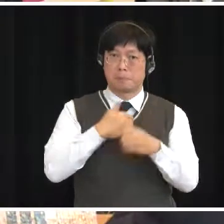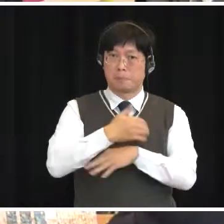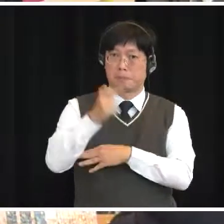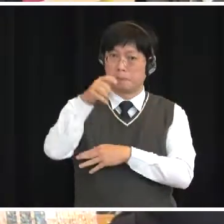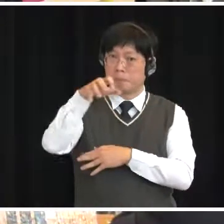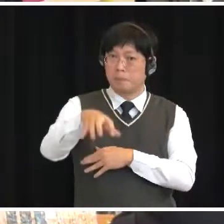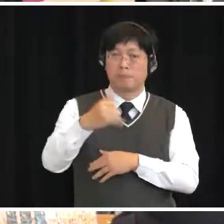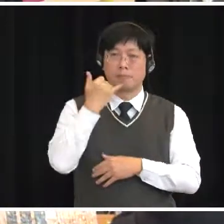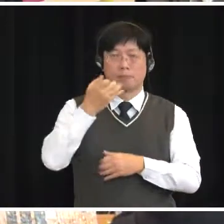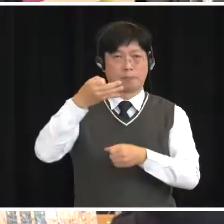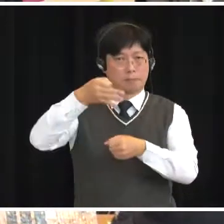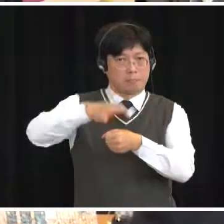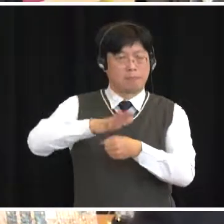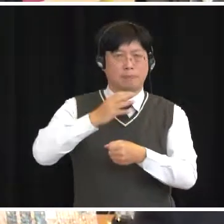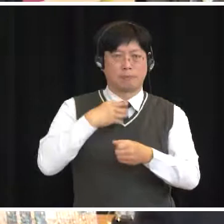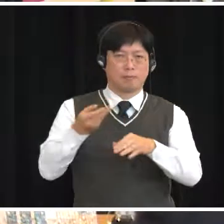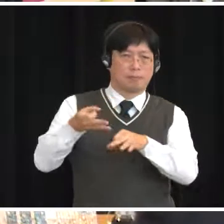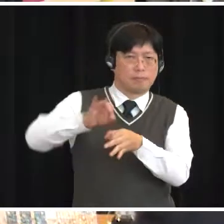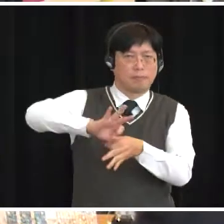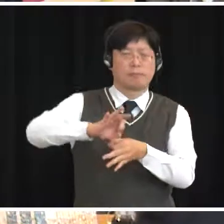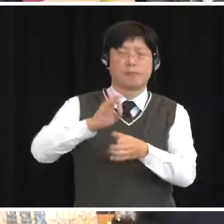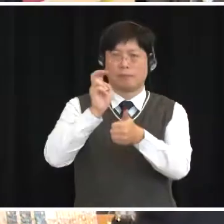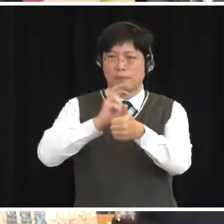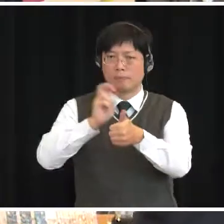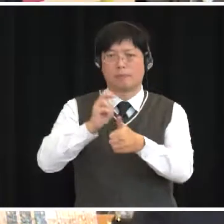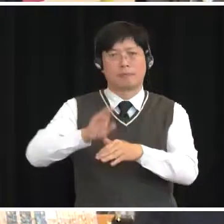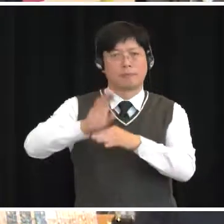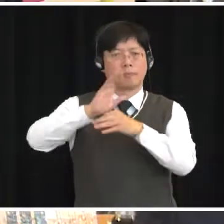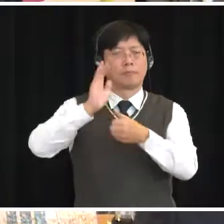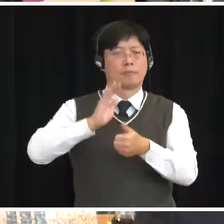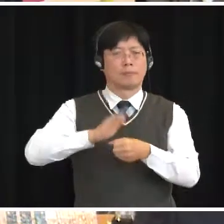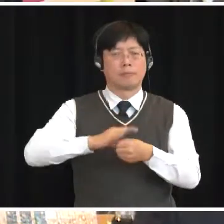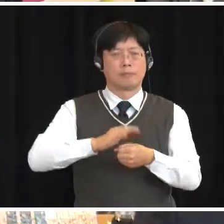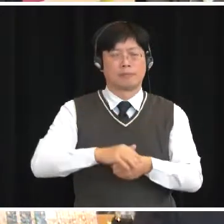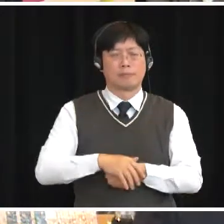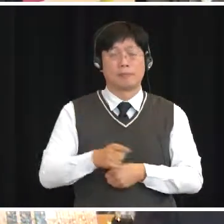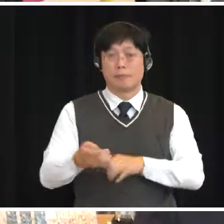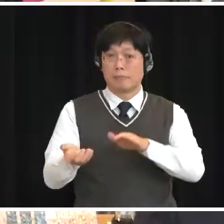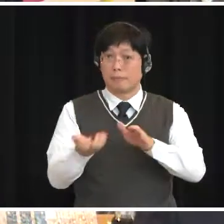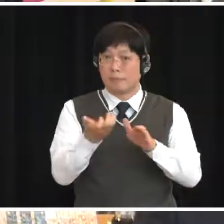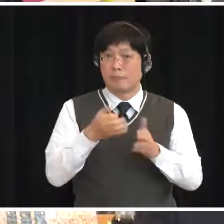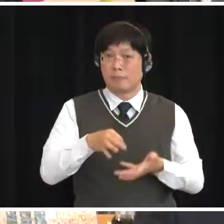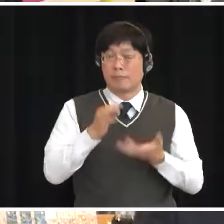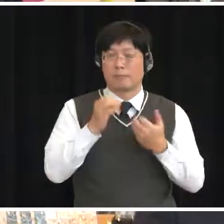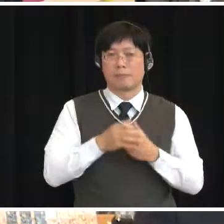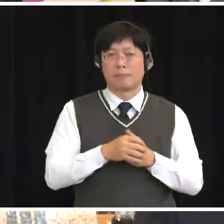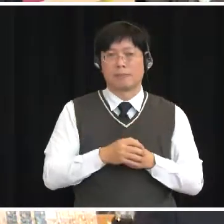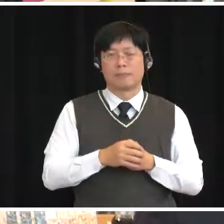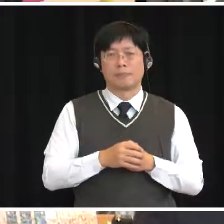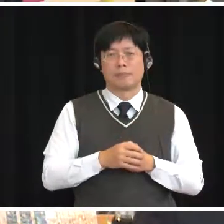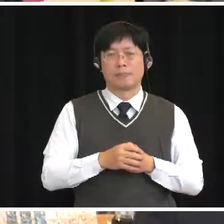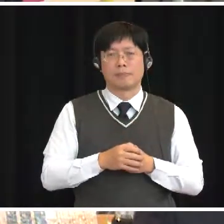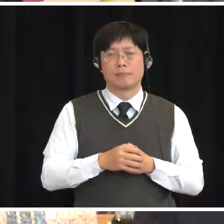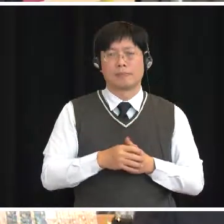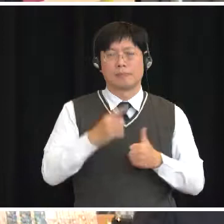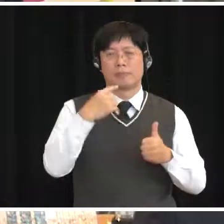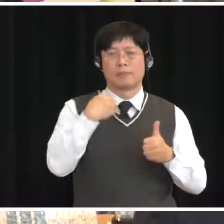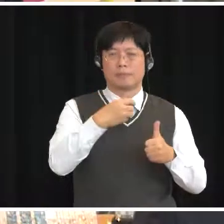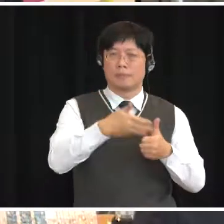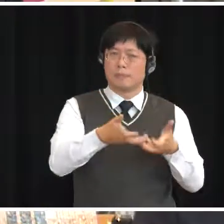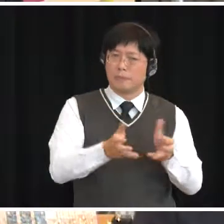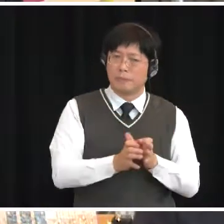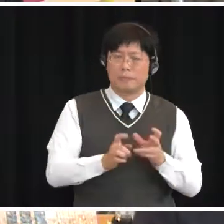These considerations are made in order to bridge the gap between the rural and the